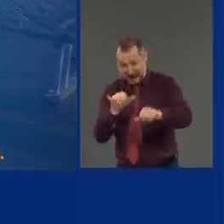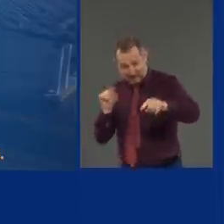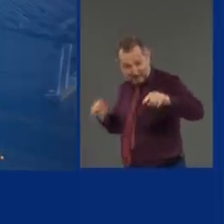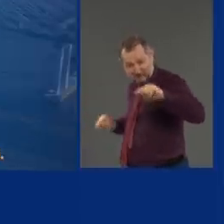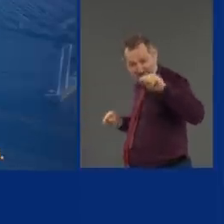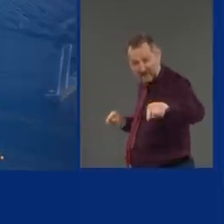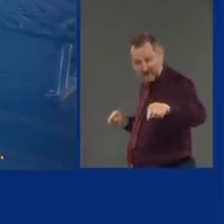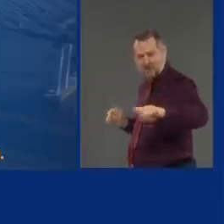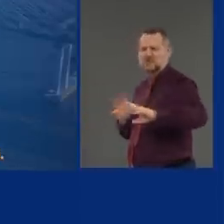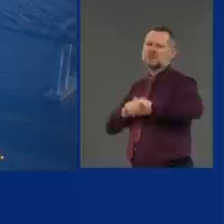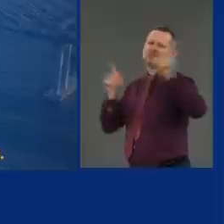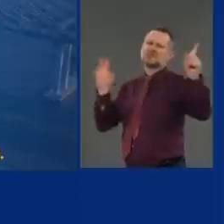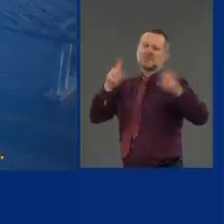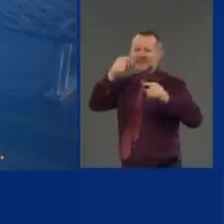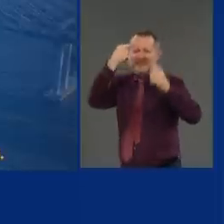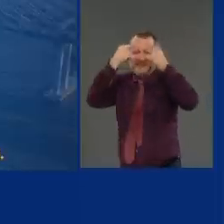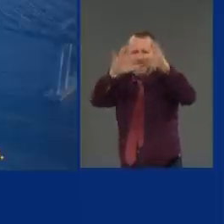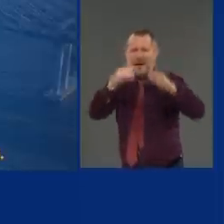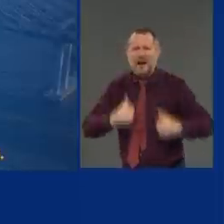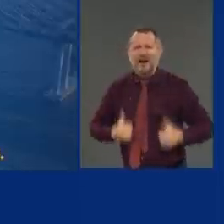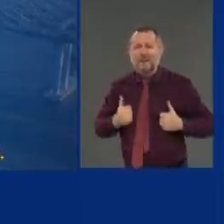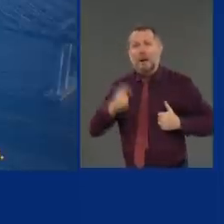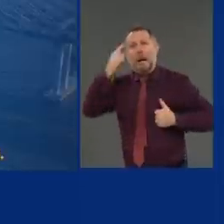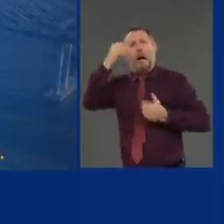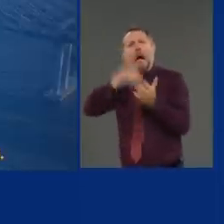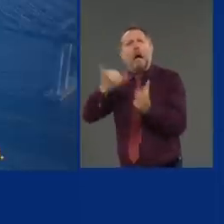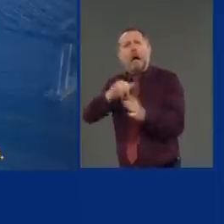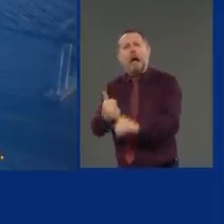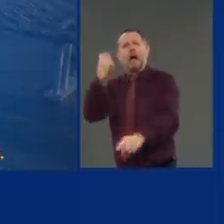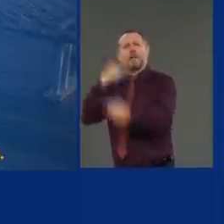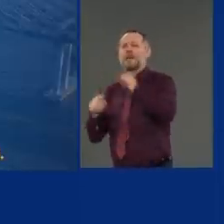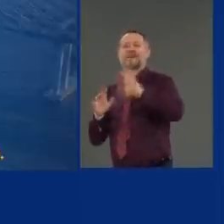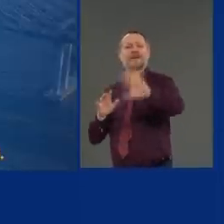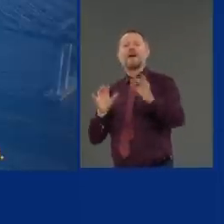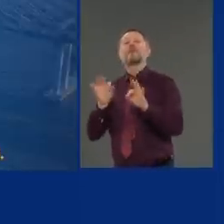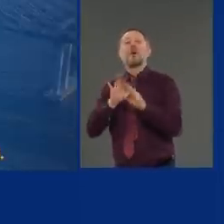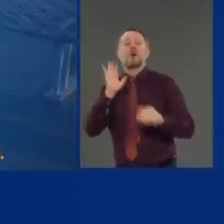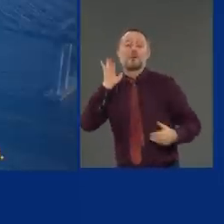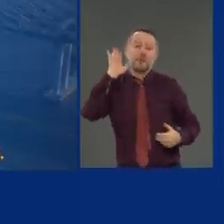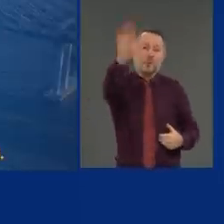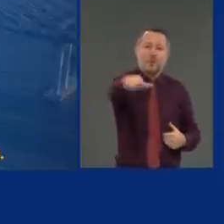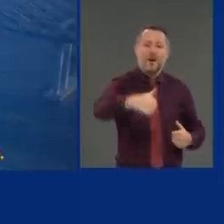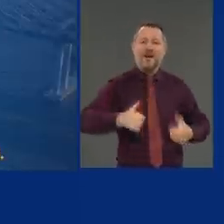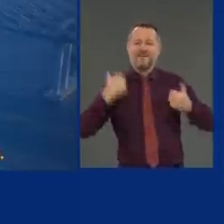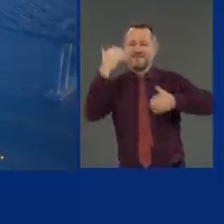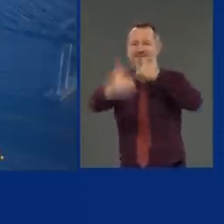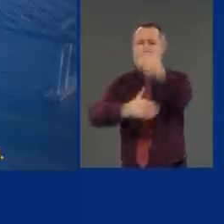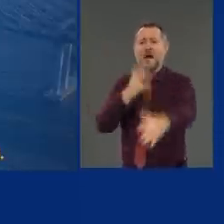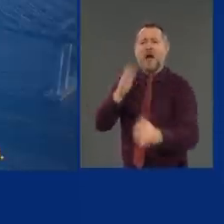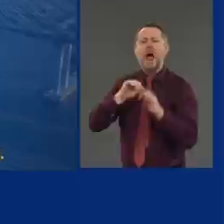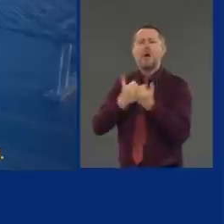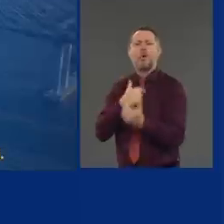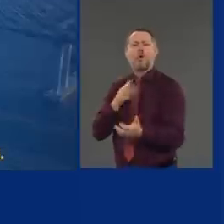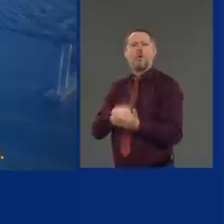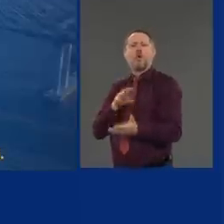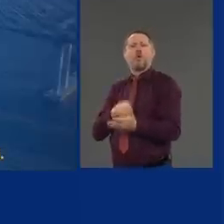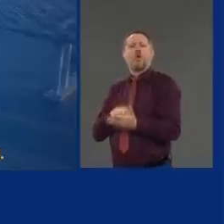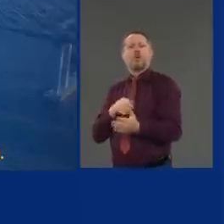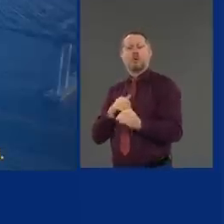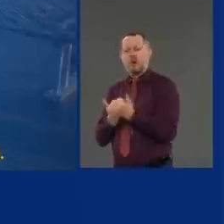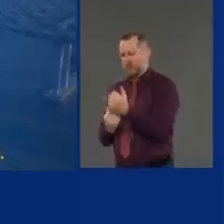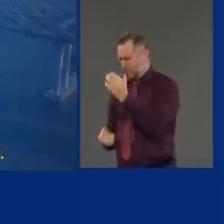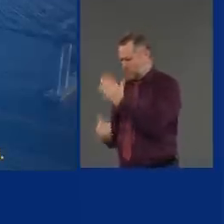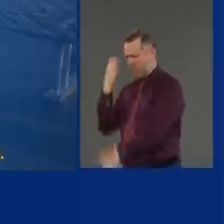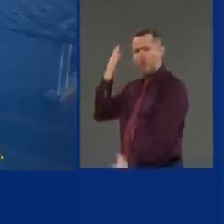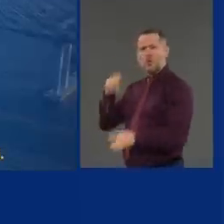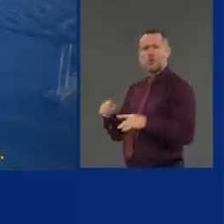Life is about going forwards. How do we learn? How do we grow? How do we take this moment? We were on pause,